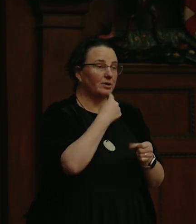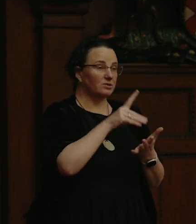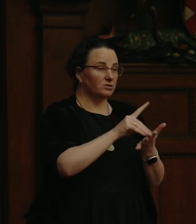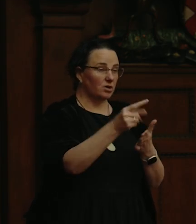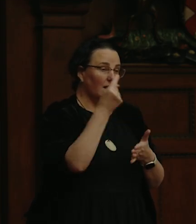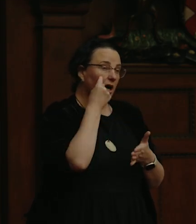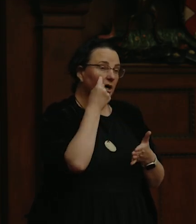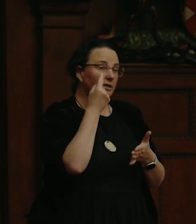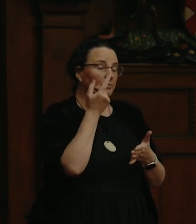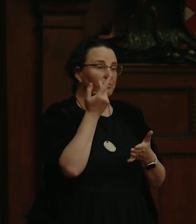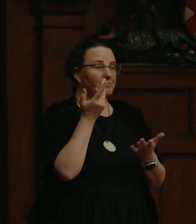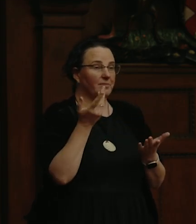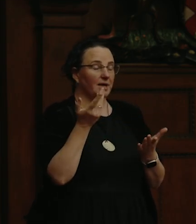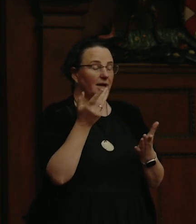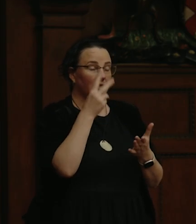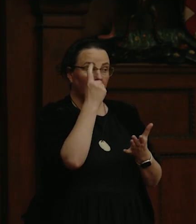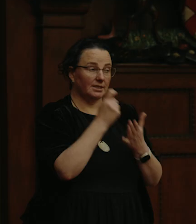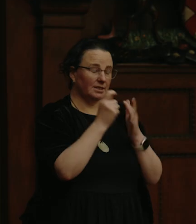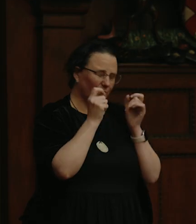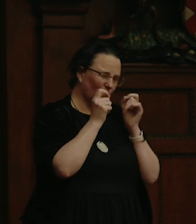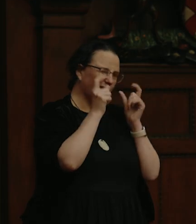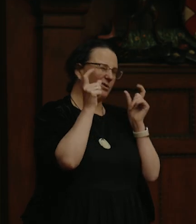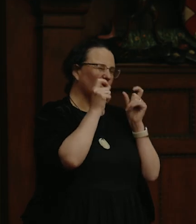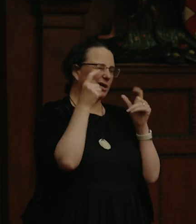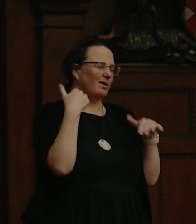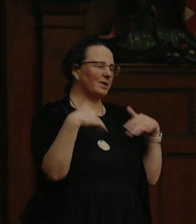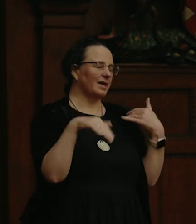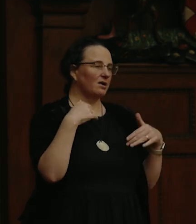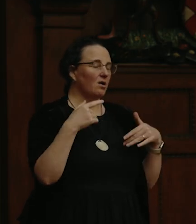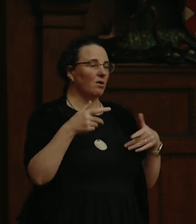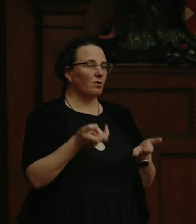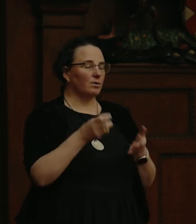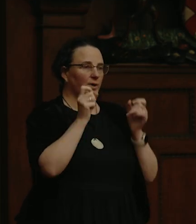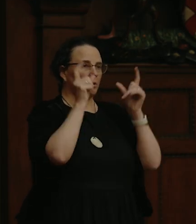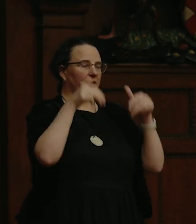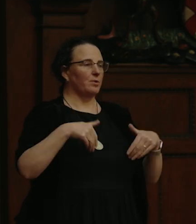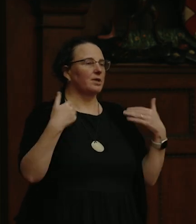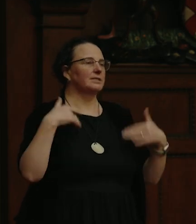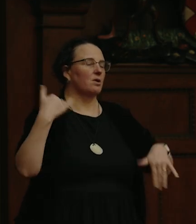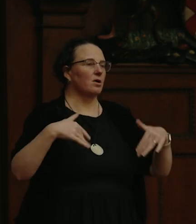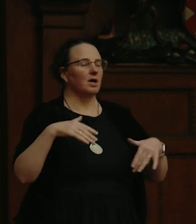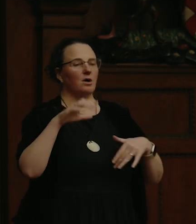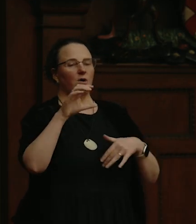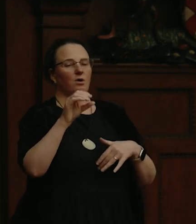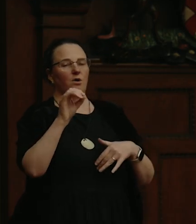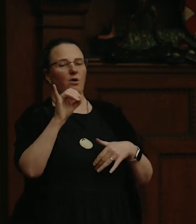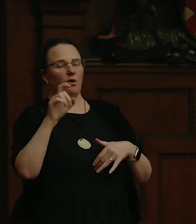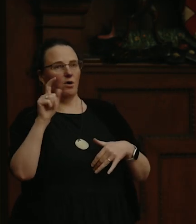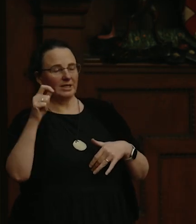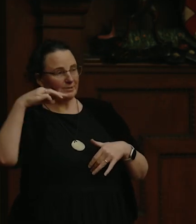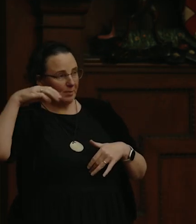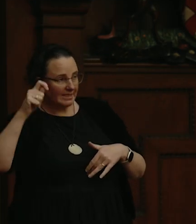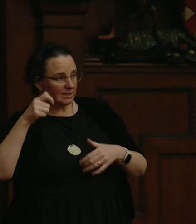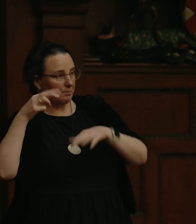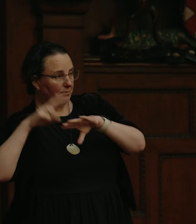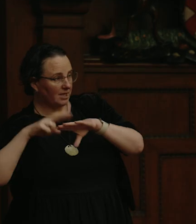are waking you up at night or really bad in the morning, ointments are great, but they're not as functional to